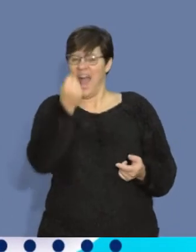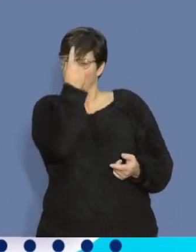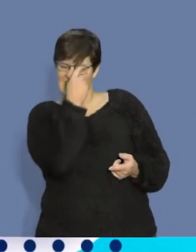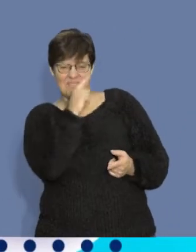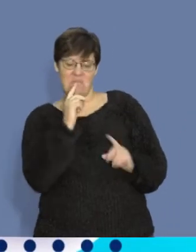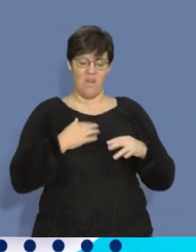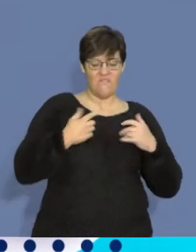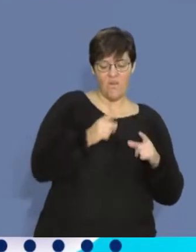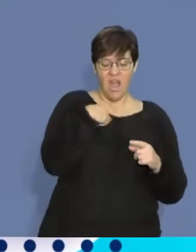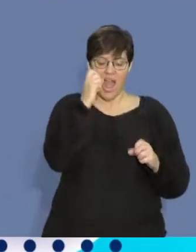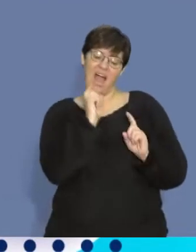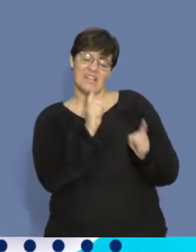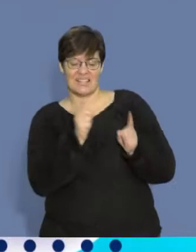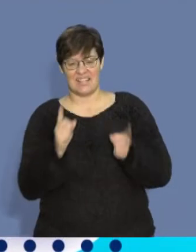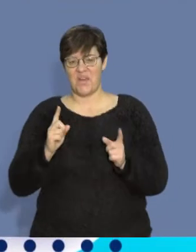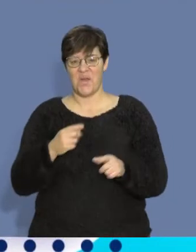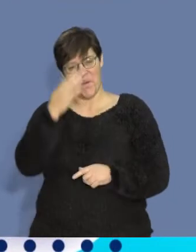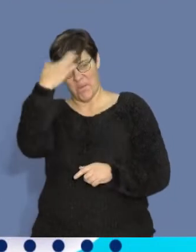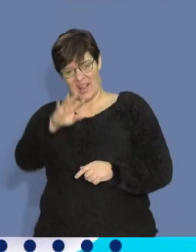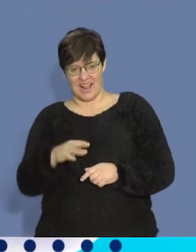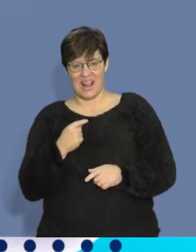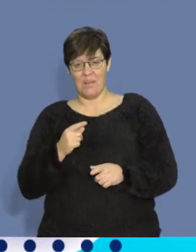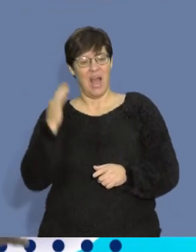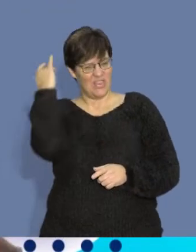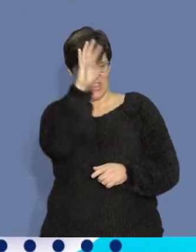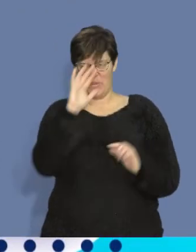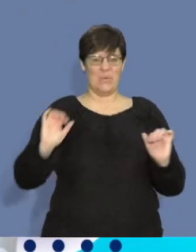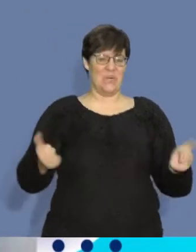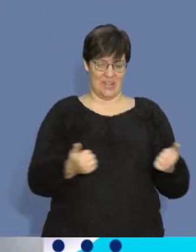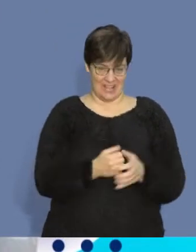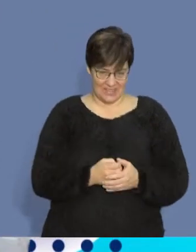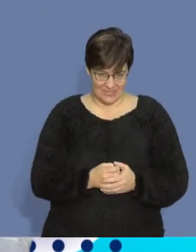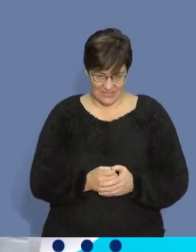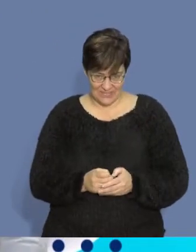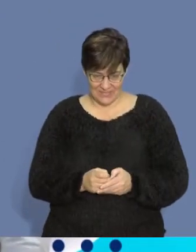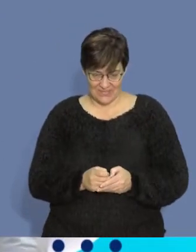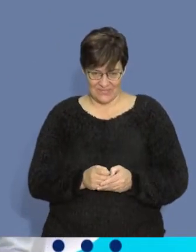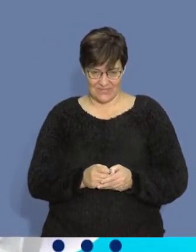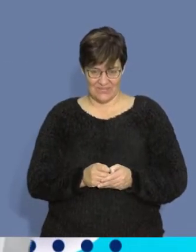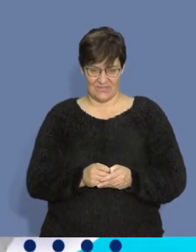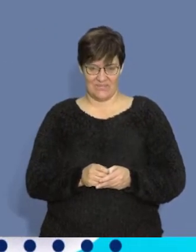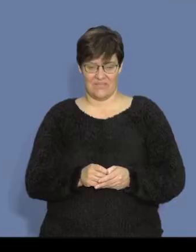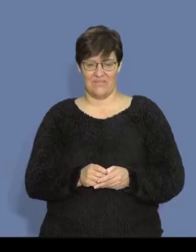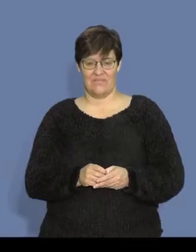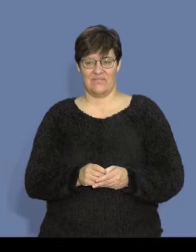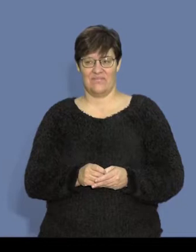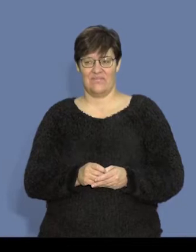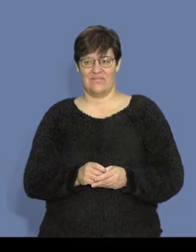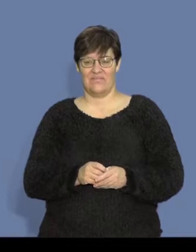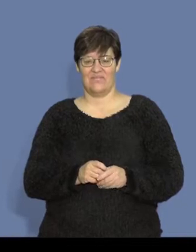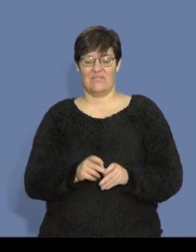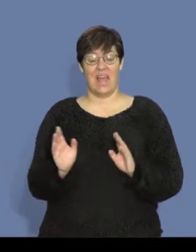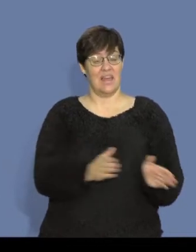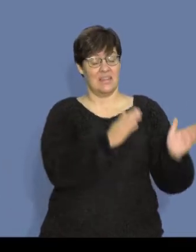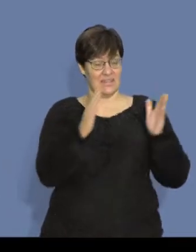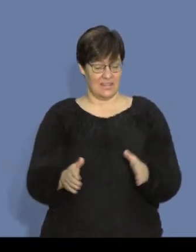to get the adrenaline flowing, so you know your theory behind the VAT questions.